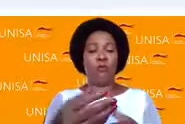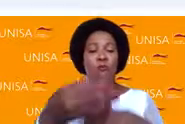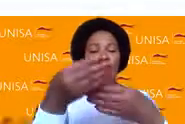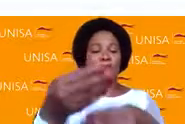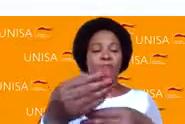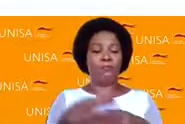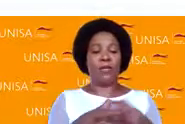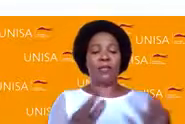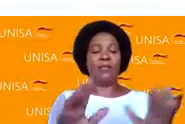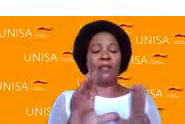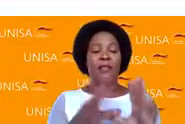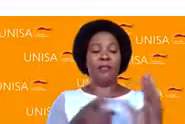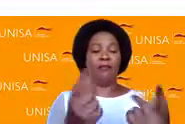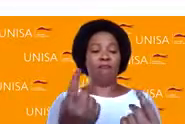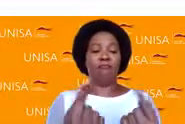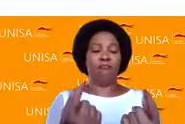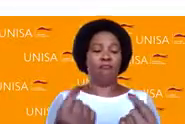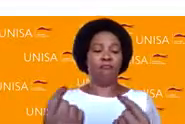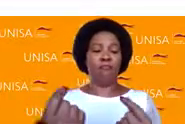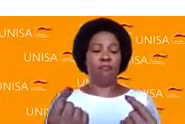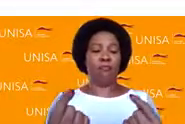a